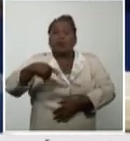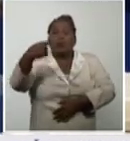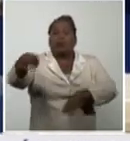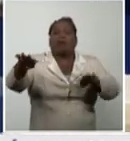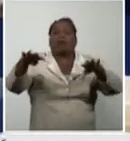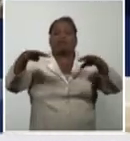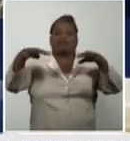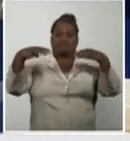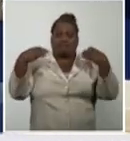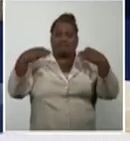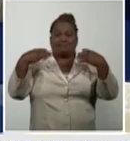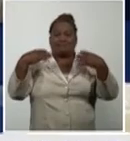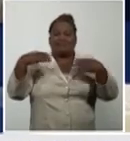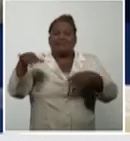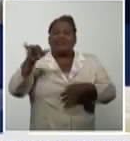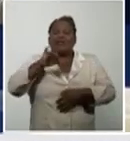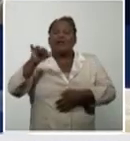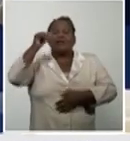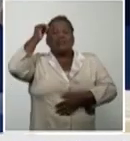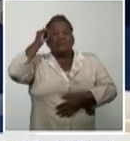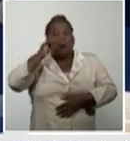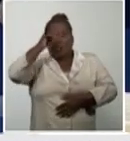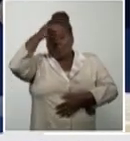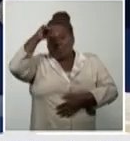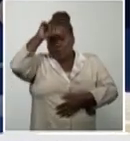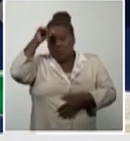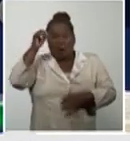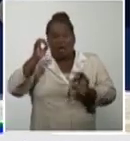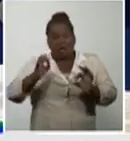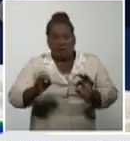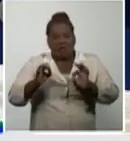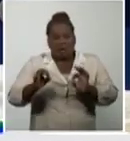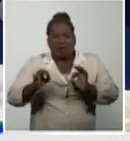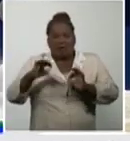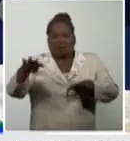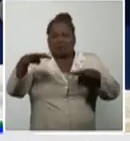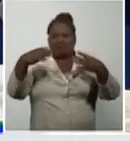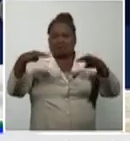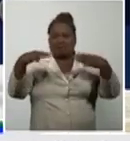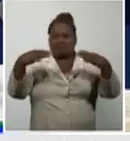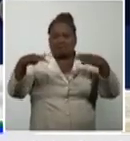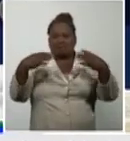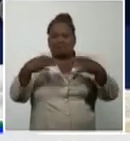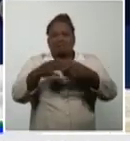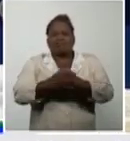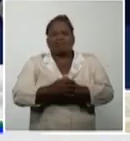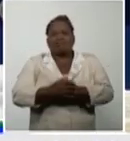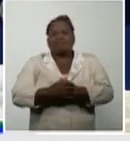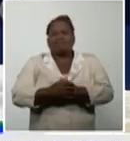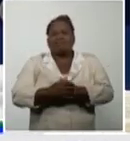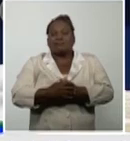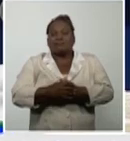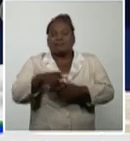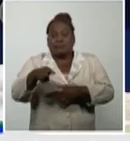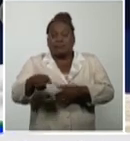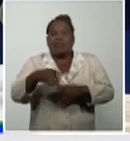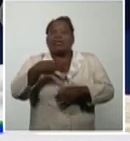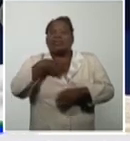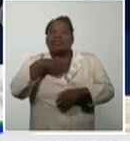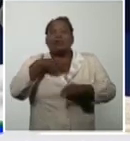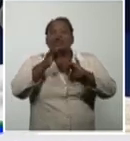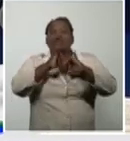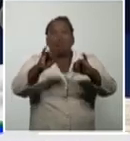day, including weekends, Saturday and Sunday. We have some pleasant news. We don't have